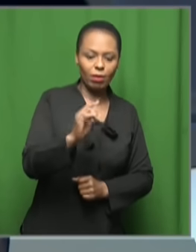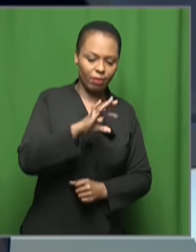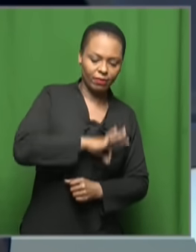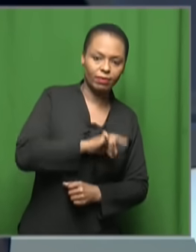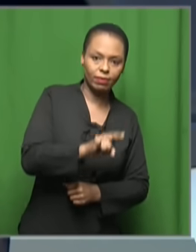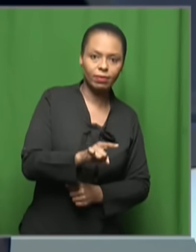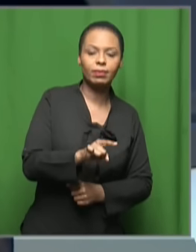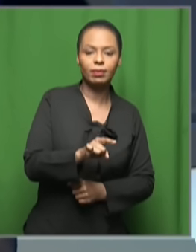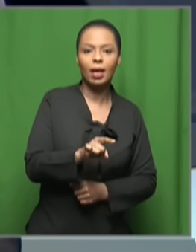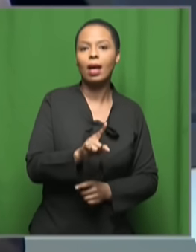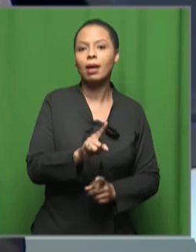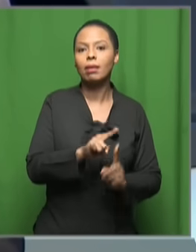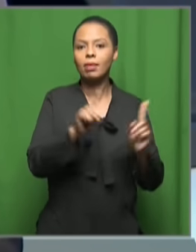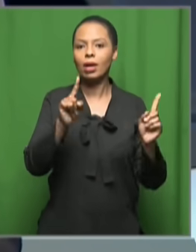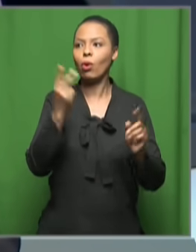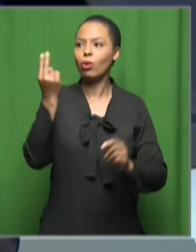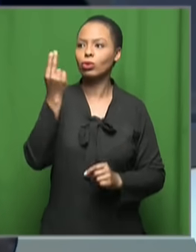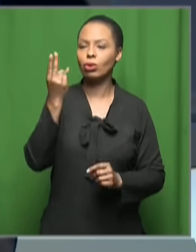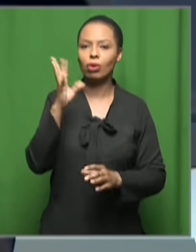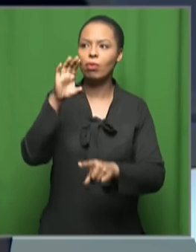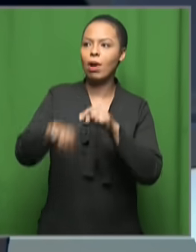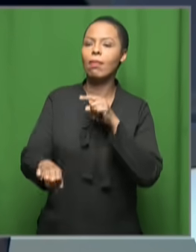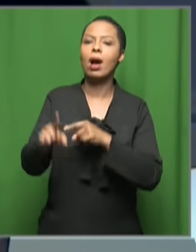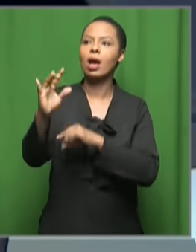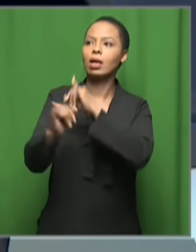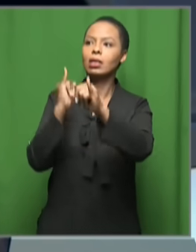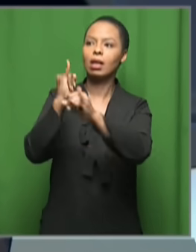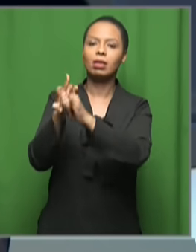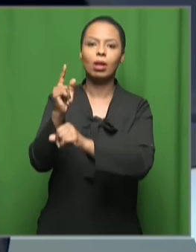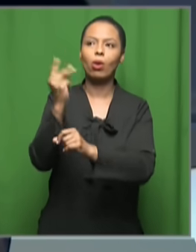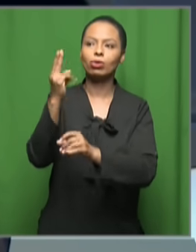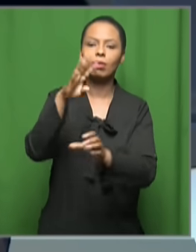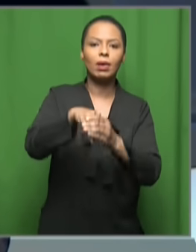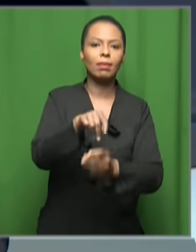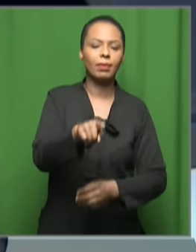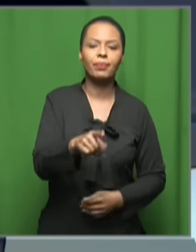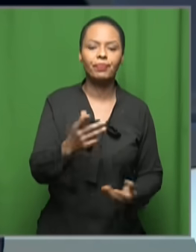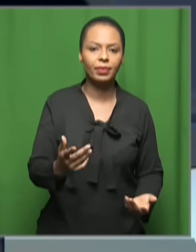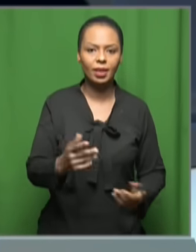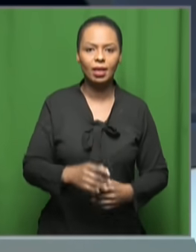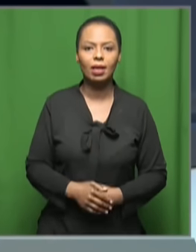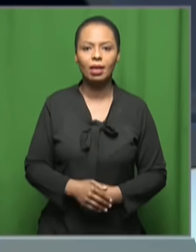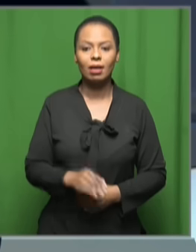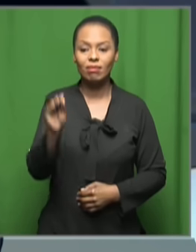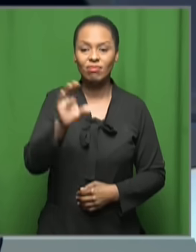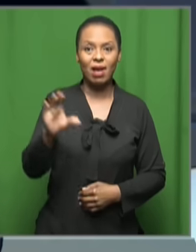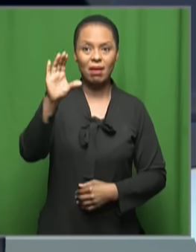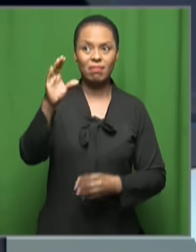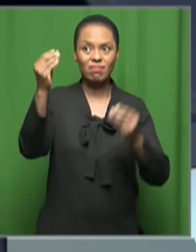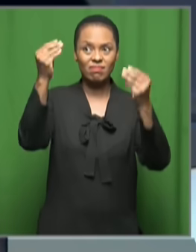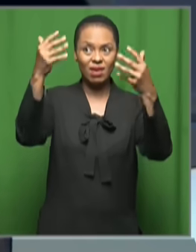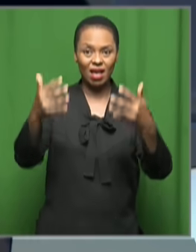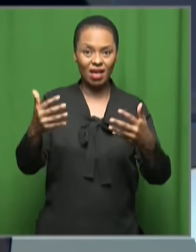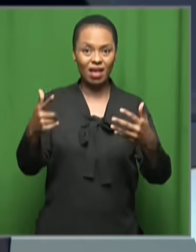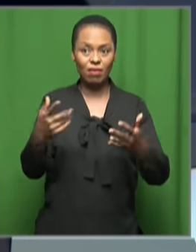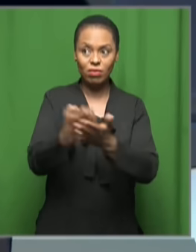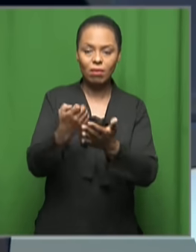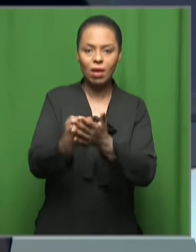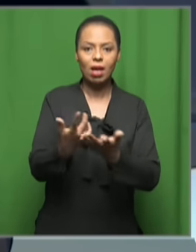it's international actors. And because, like I said earlier on, capital has become much more generalized.